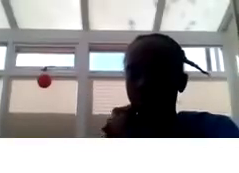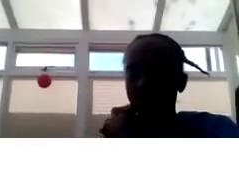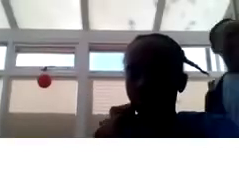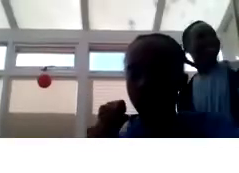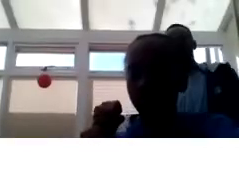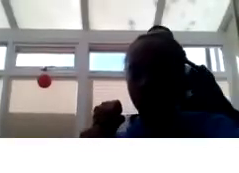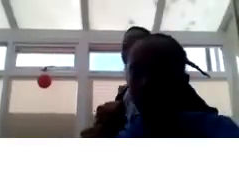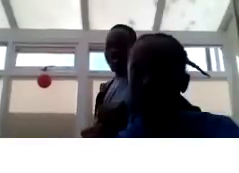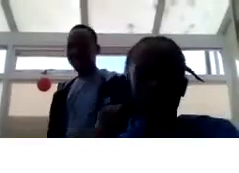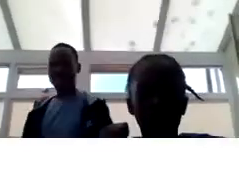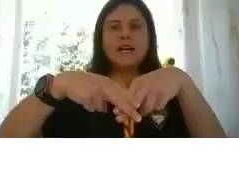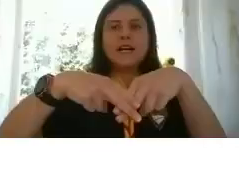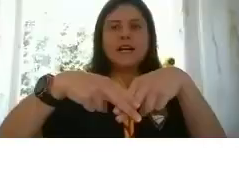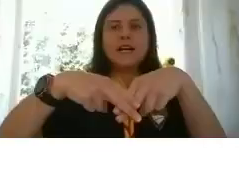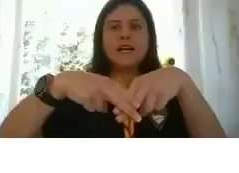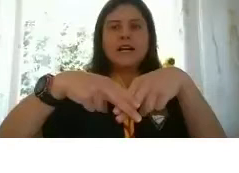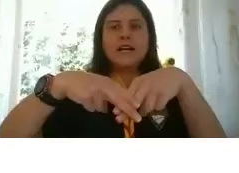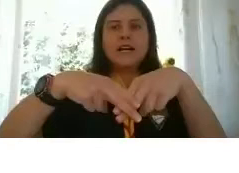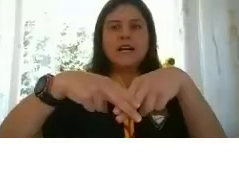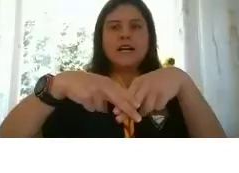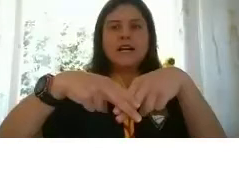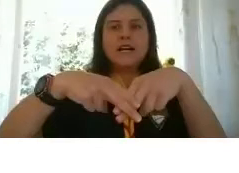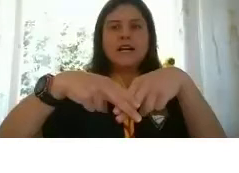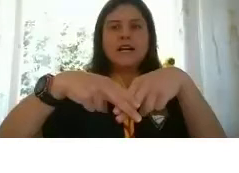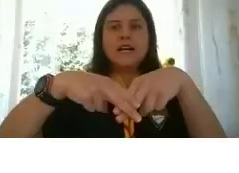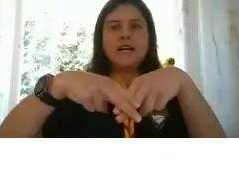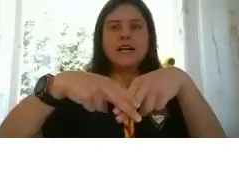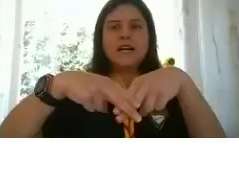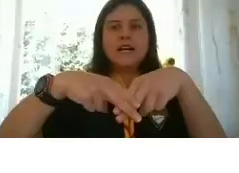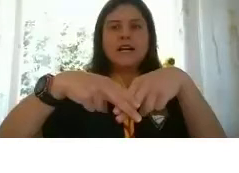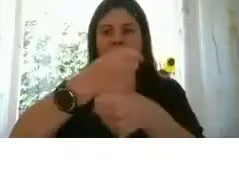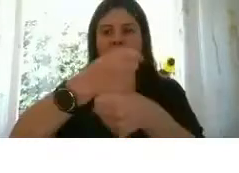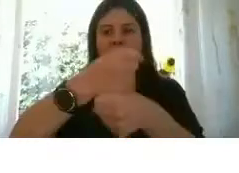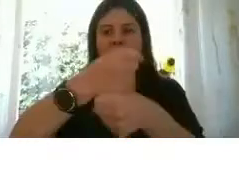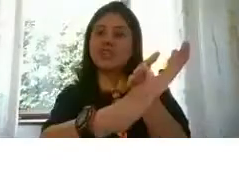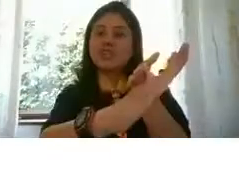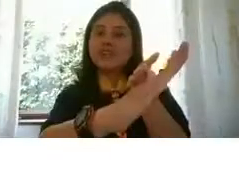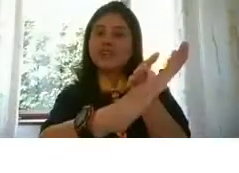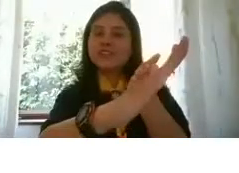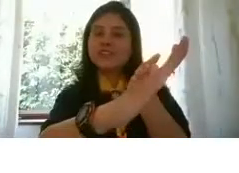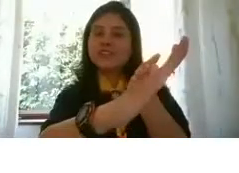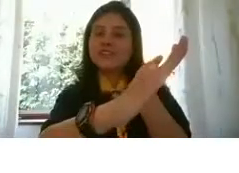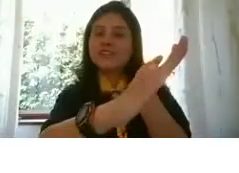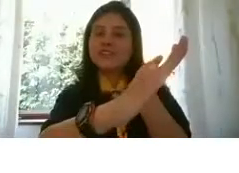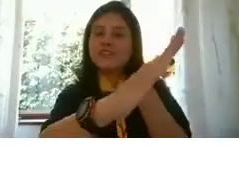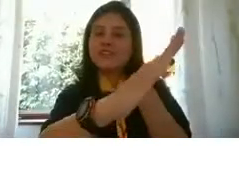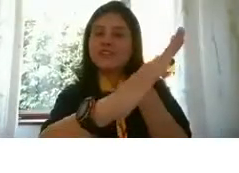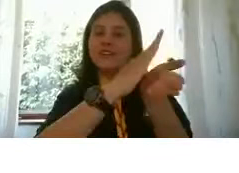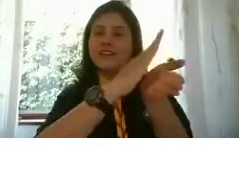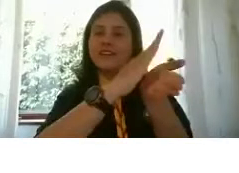Okay, let me move to another set of screens. Yeah, so we're in G.